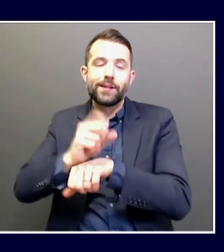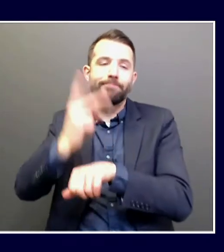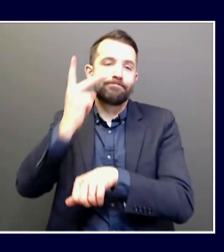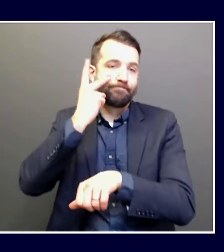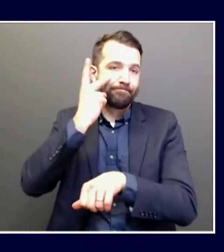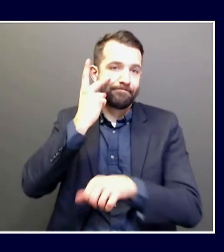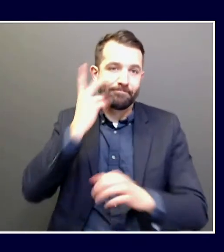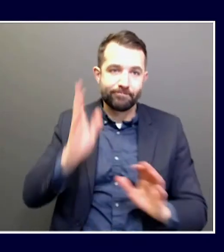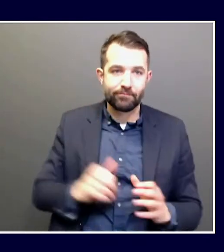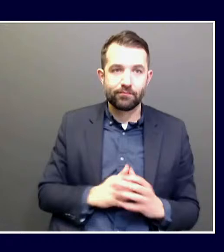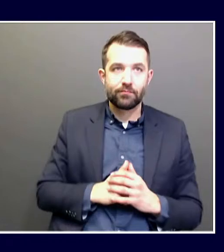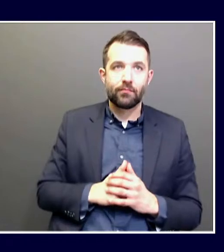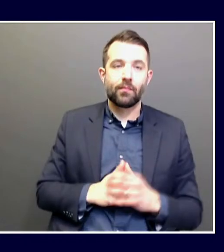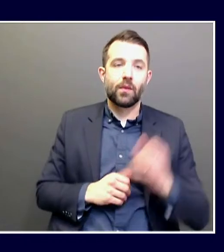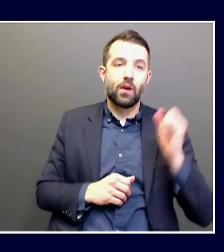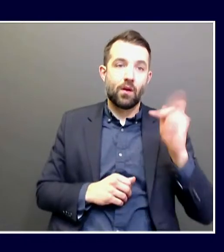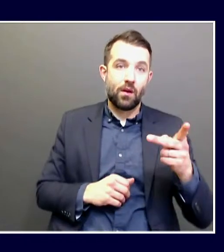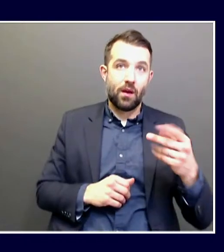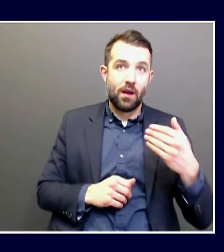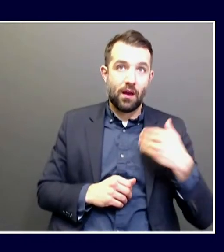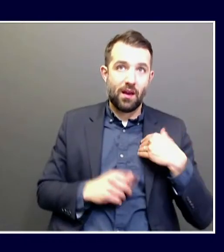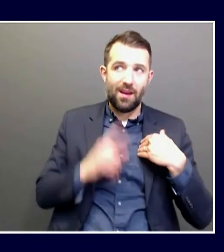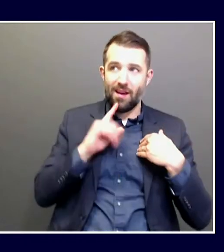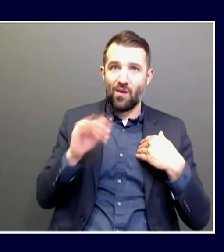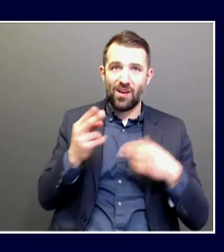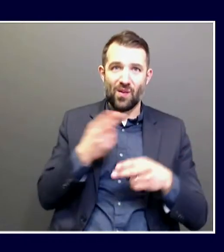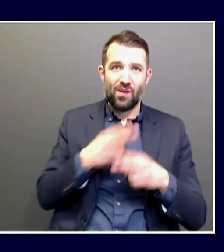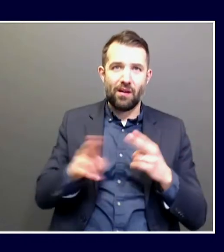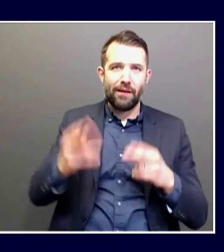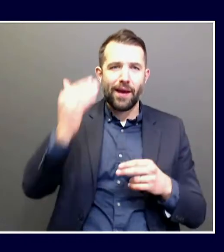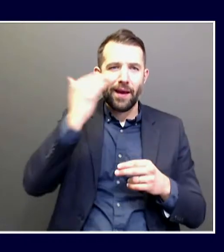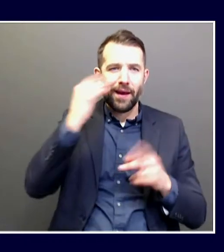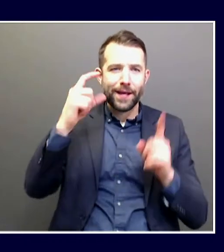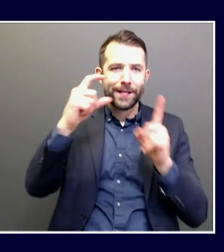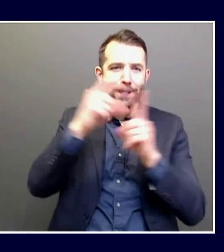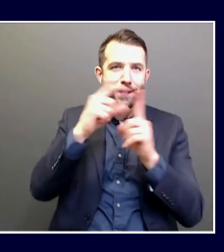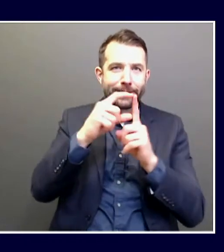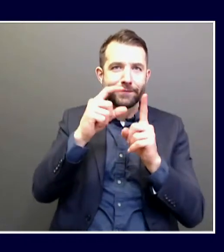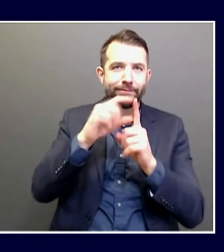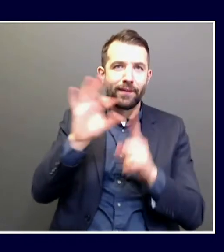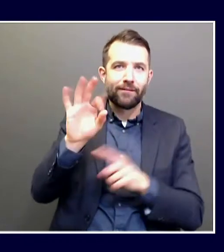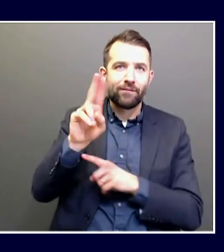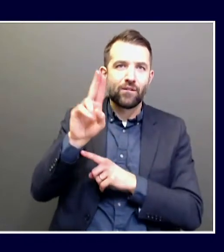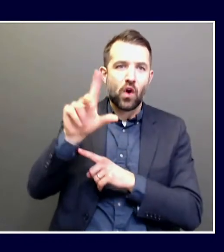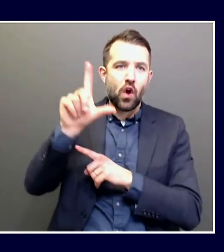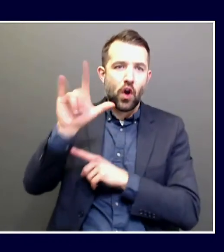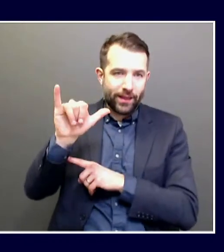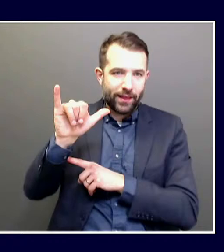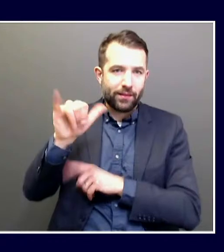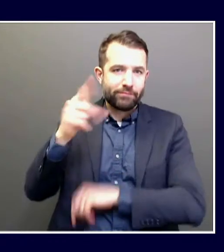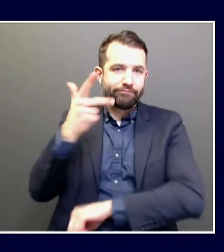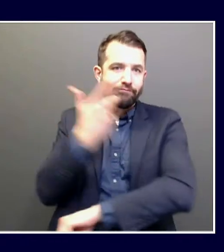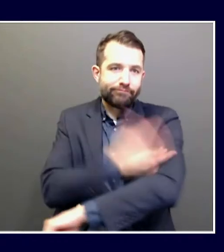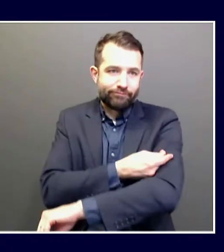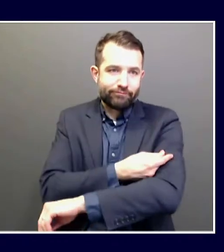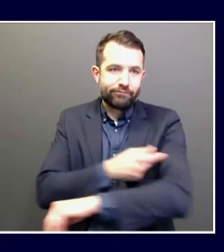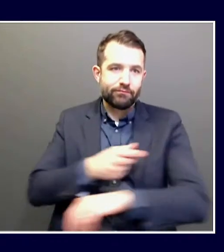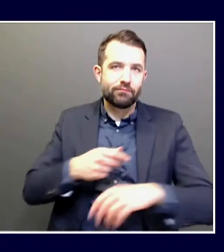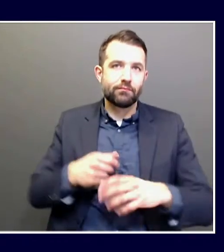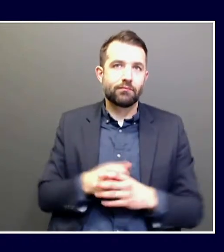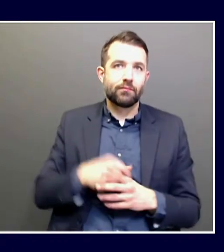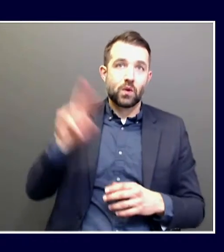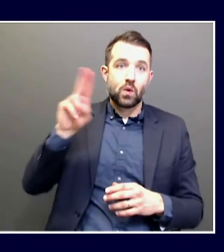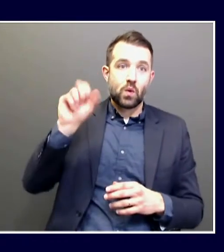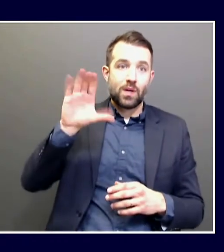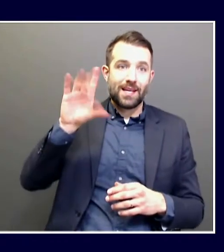another hopefully quick one for you. I know the term fully vaccinated is determined by the US CDC. You were speaking a minute ago about